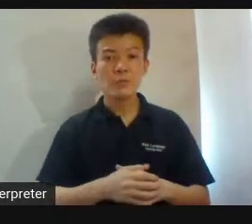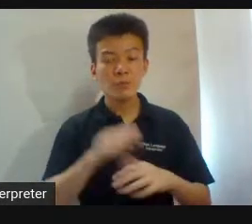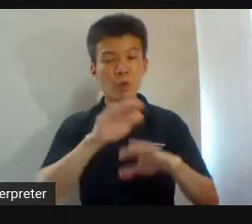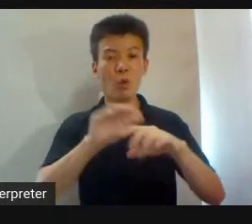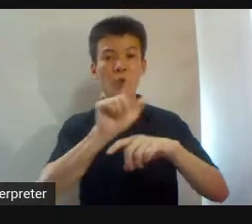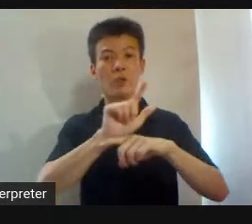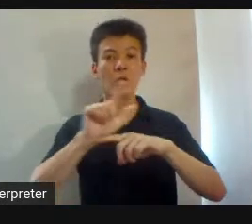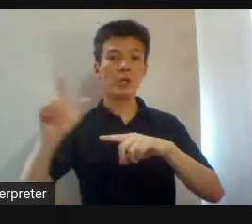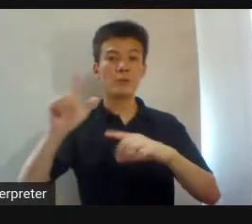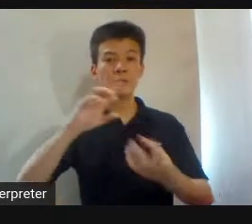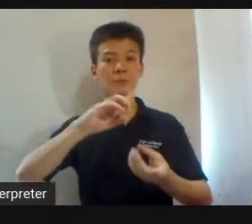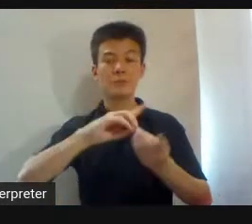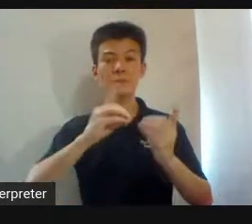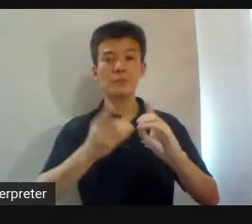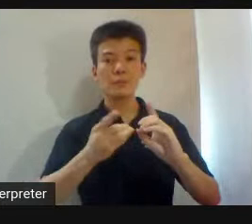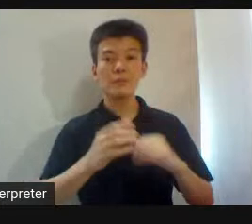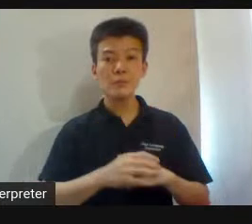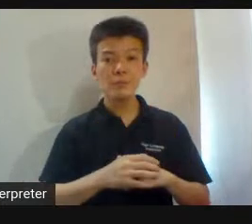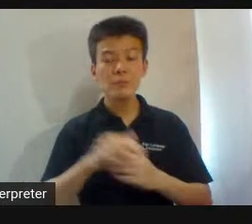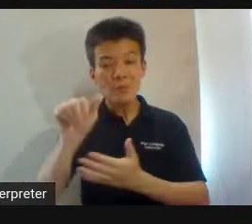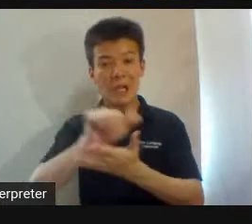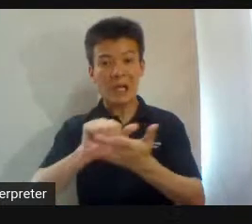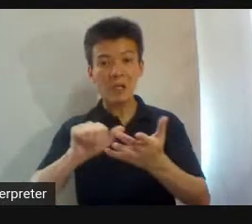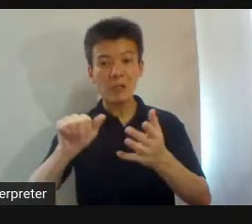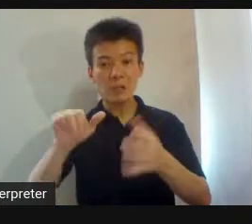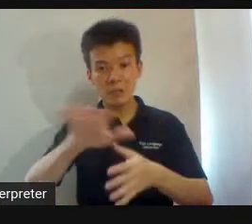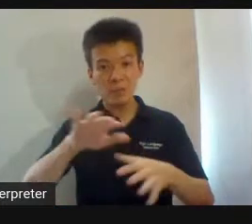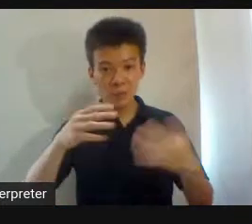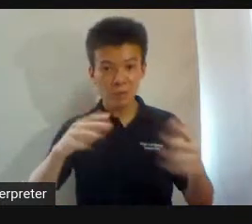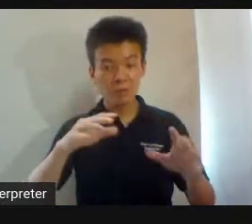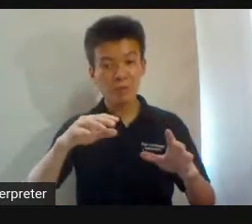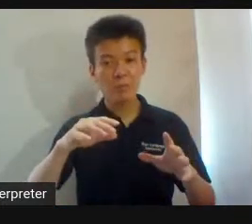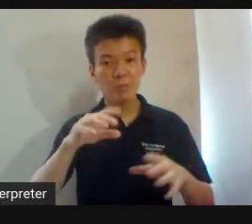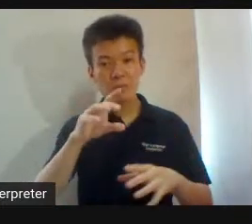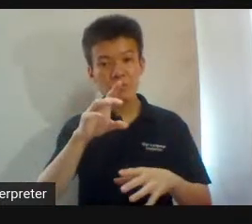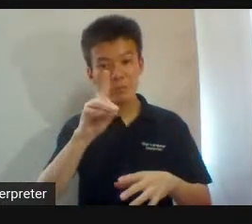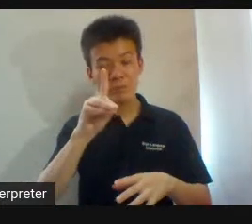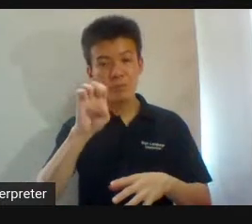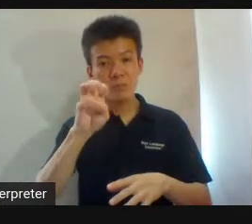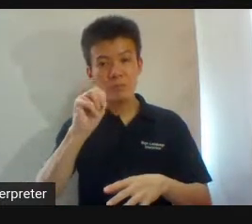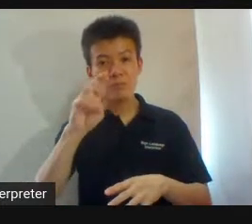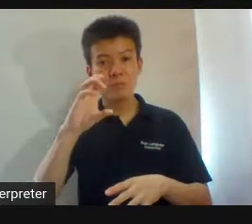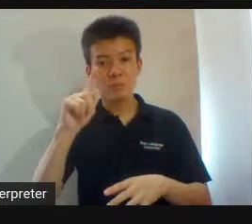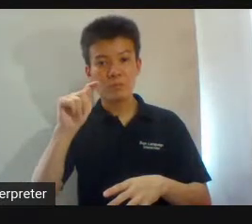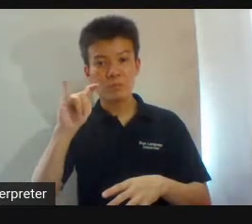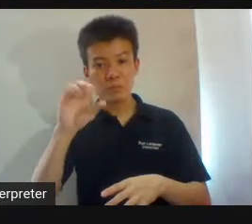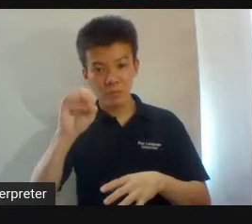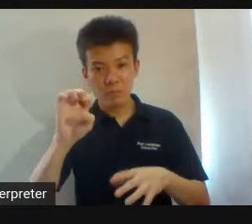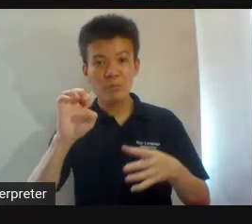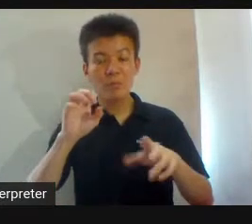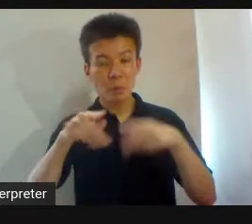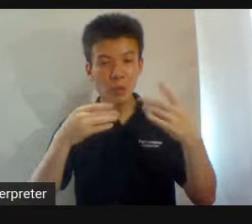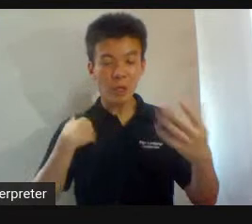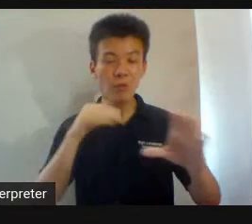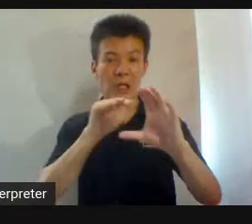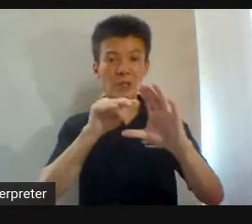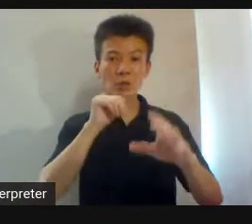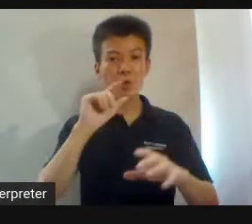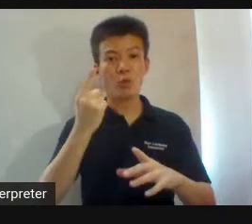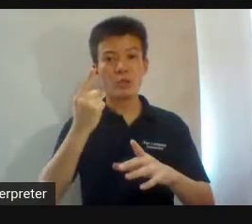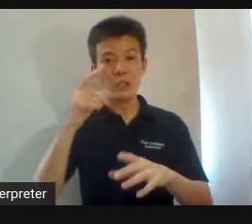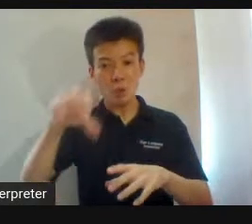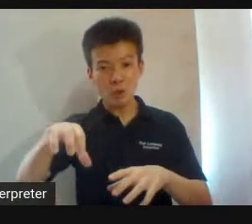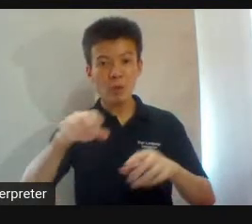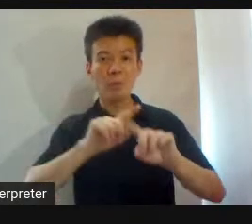online digital art space has been democratized. People are able to have access to not just local,